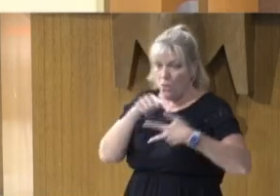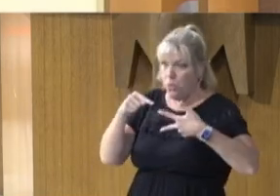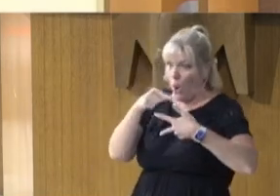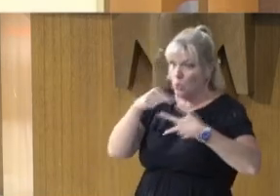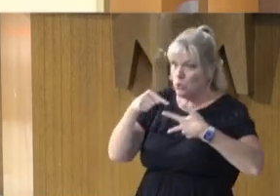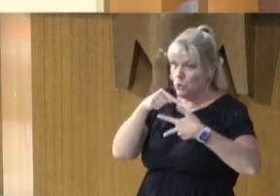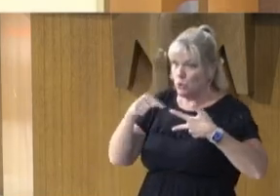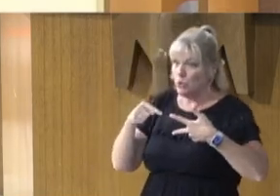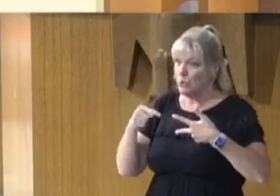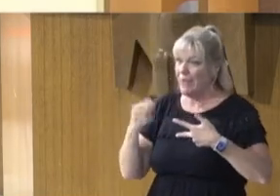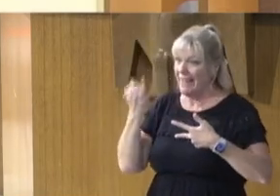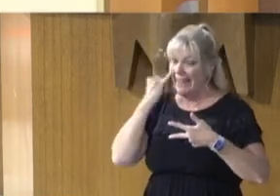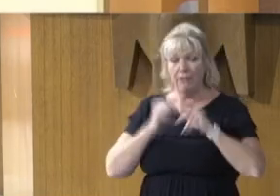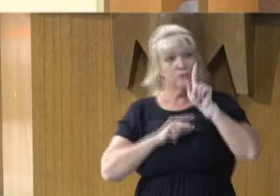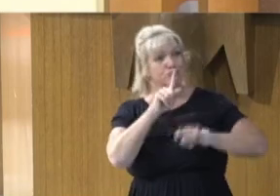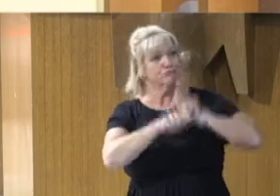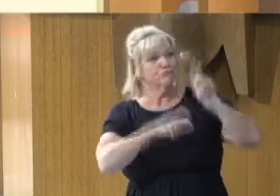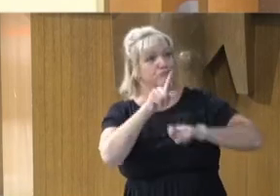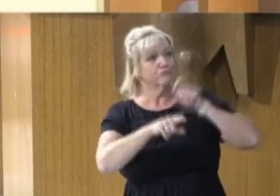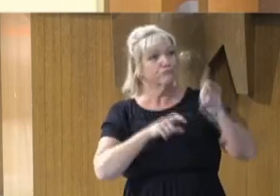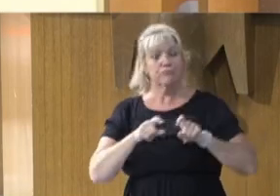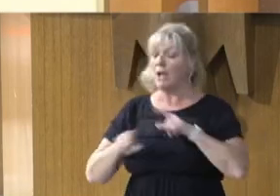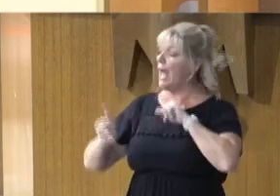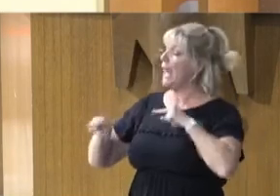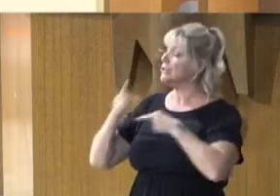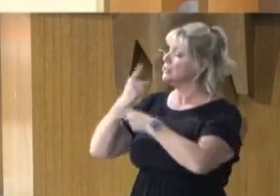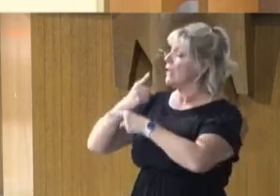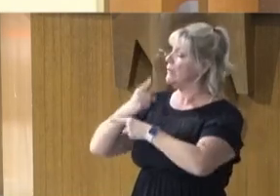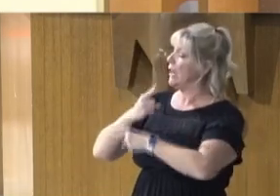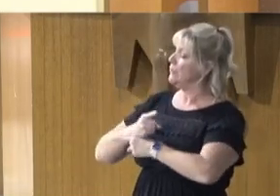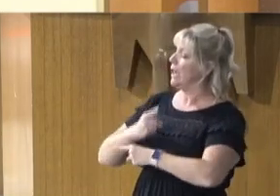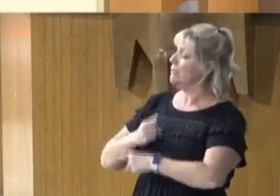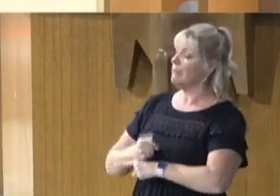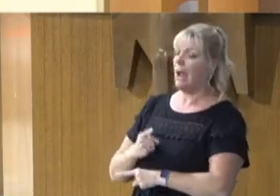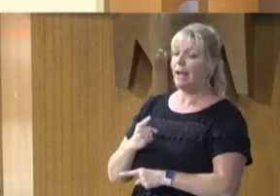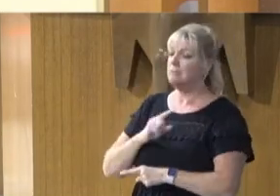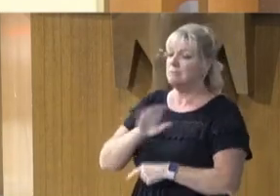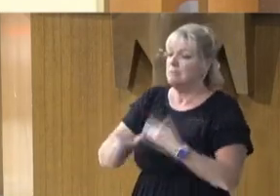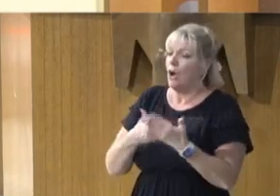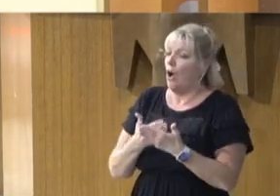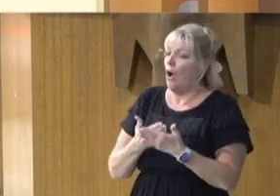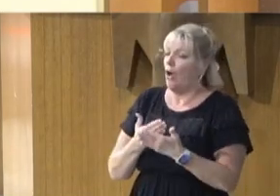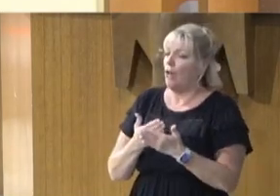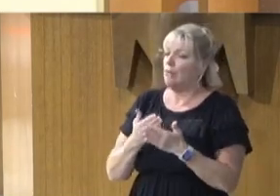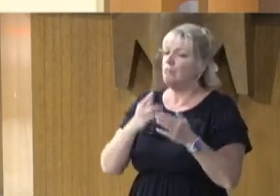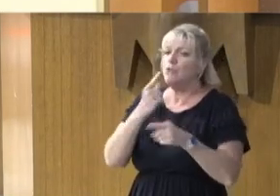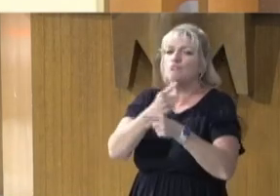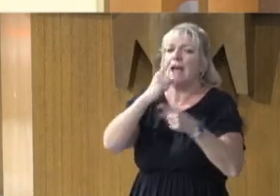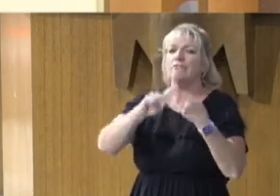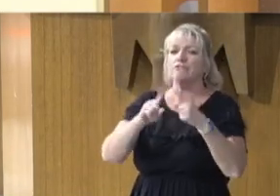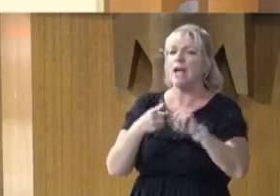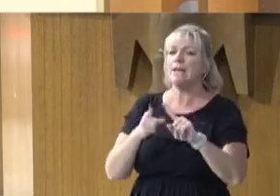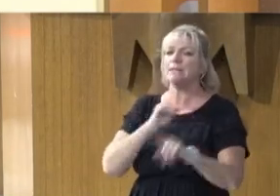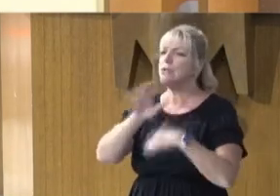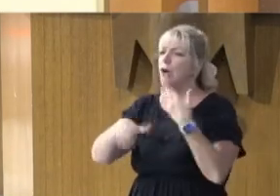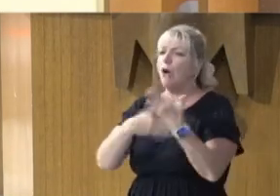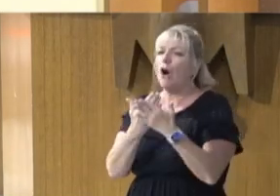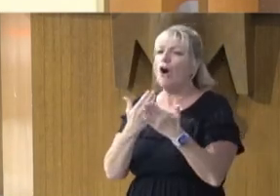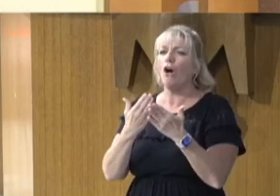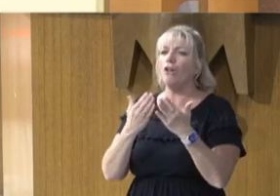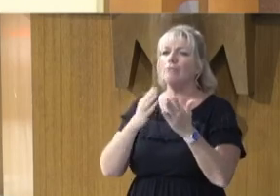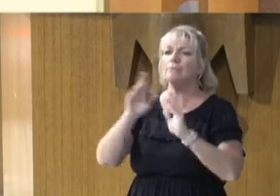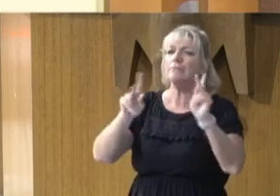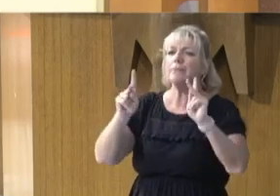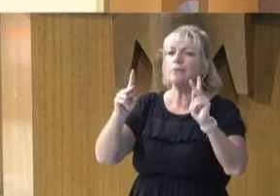quizzed them on their theology or on the scriptures. They would have had all the right friends. They would have been well-respected in